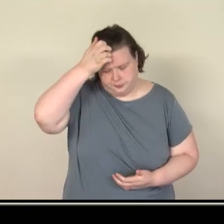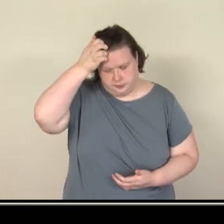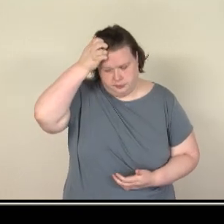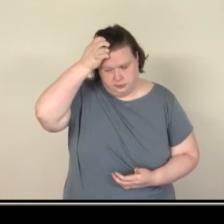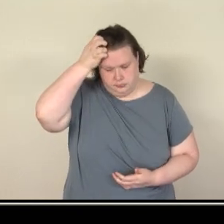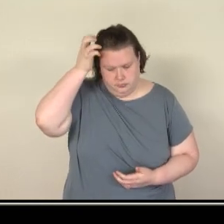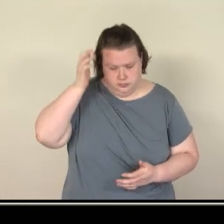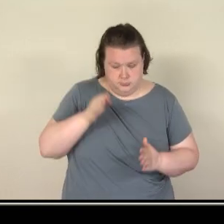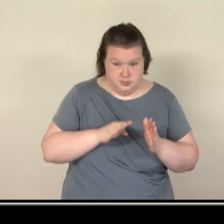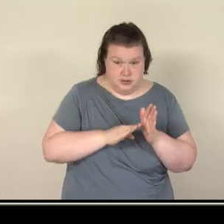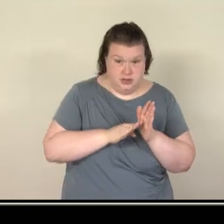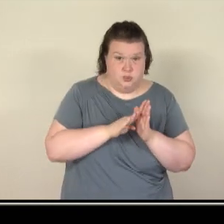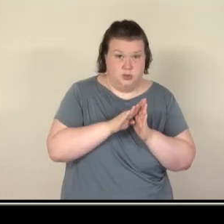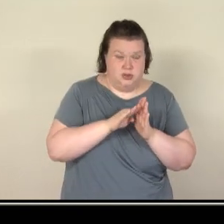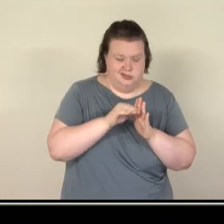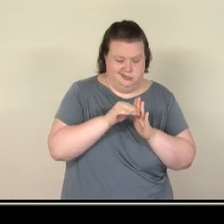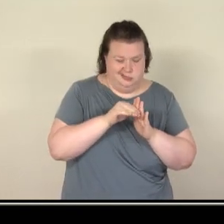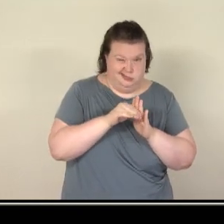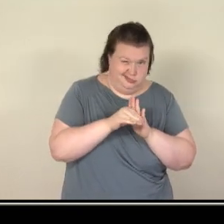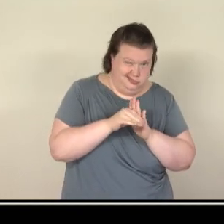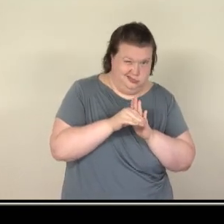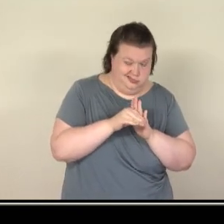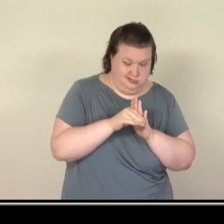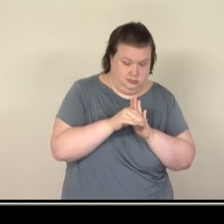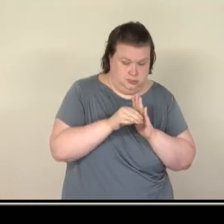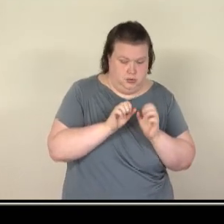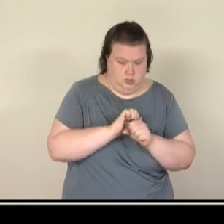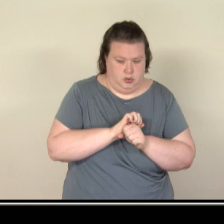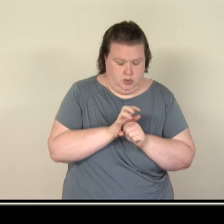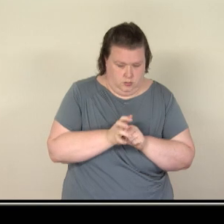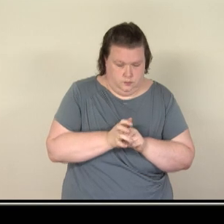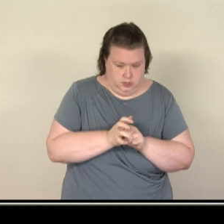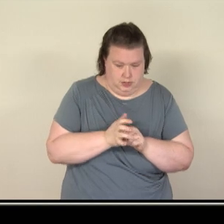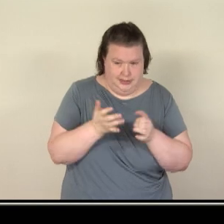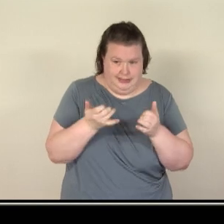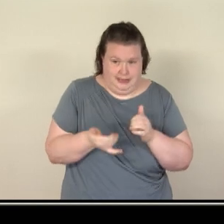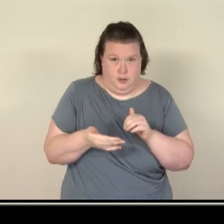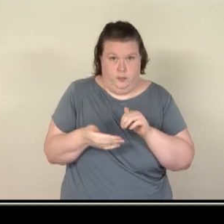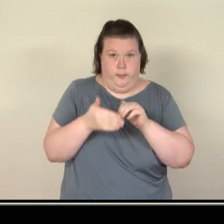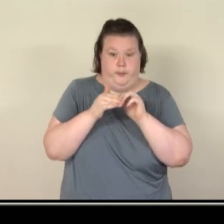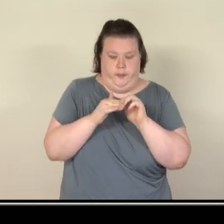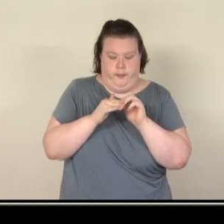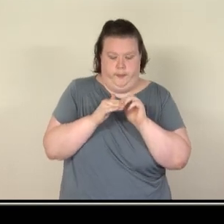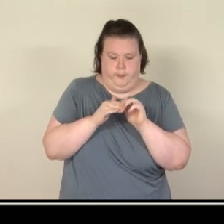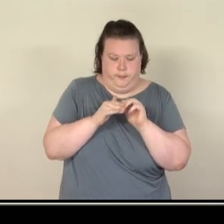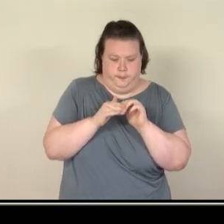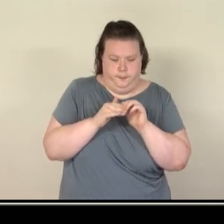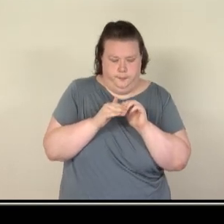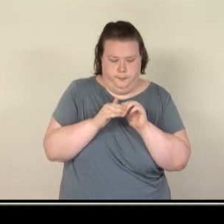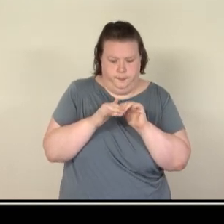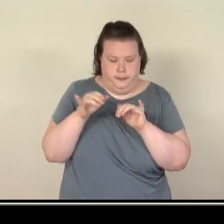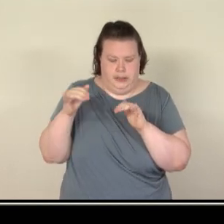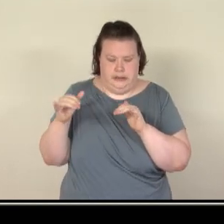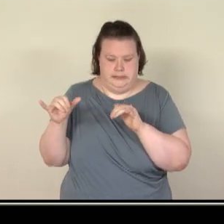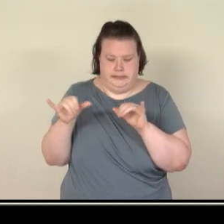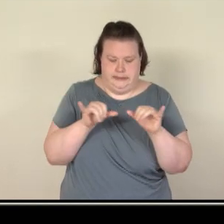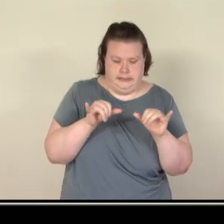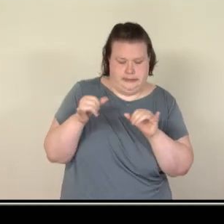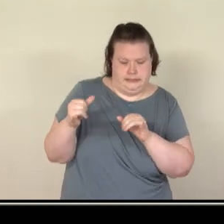They were up again. They went down a little bit during COVID, but they are back up to prior